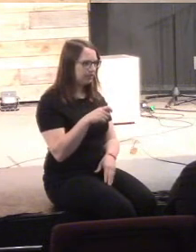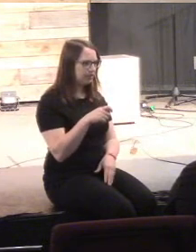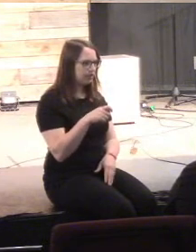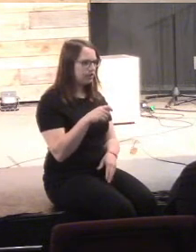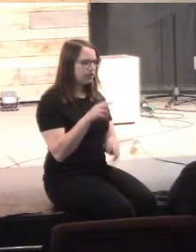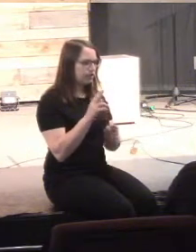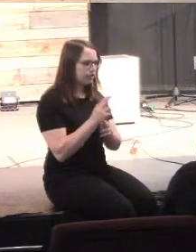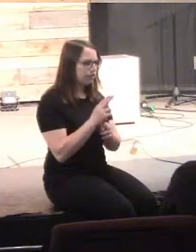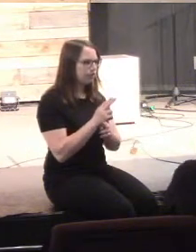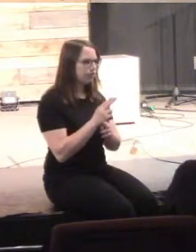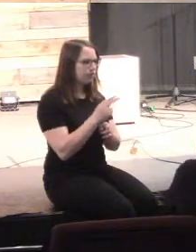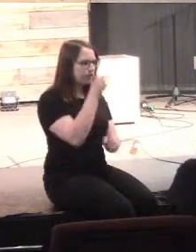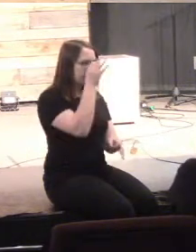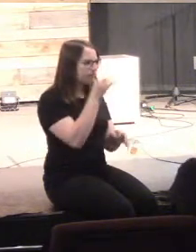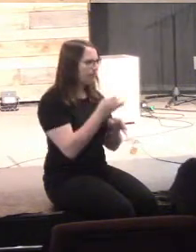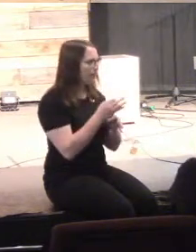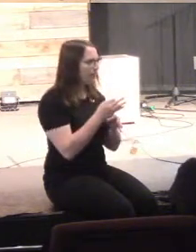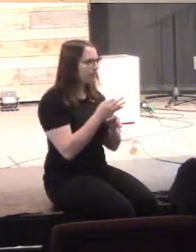have.